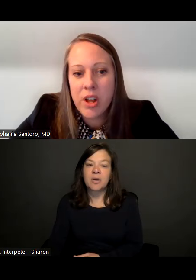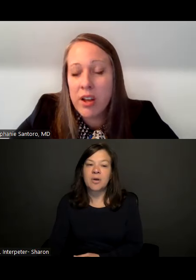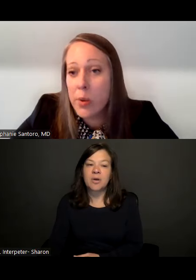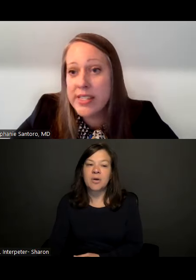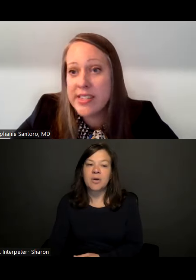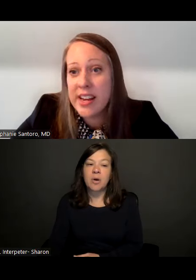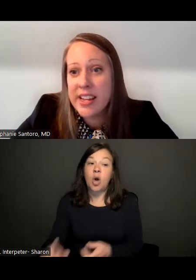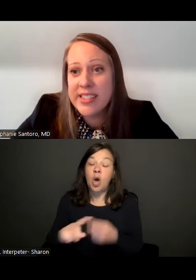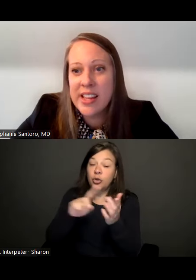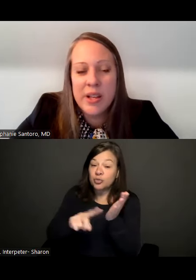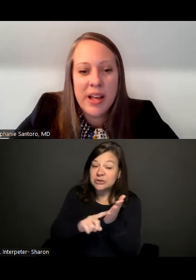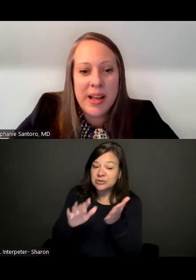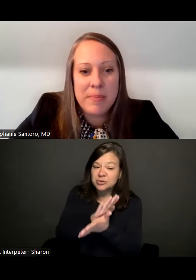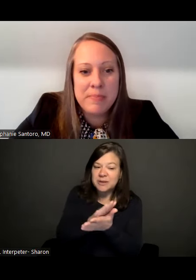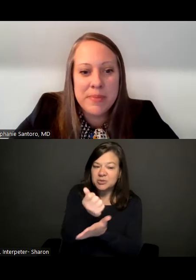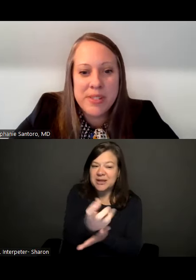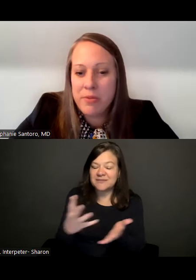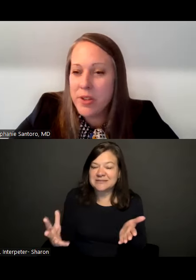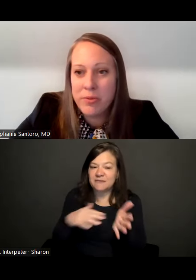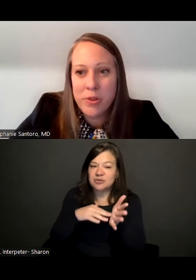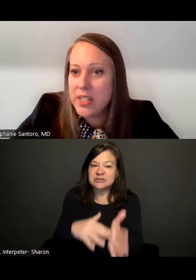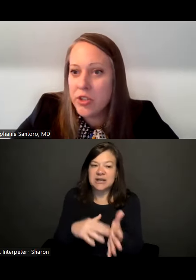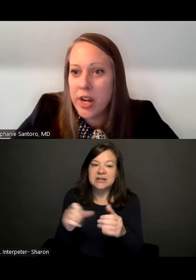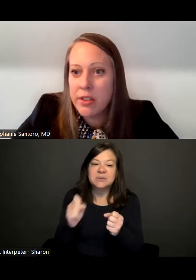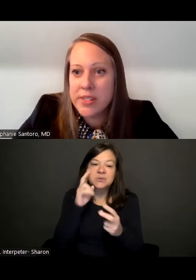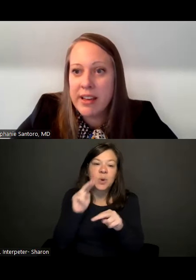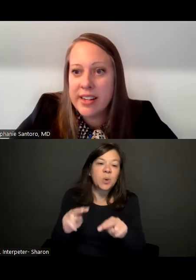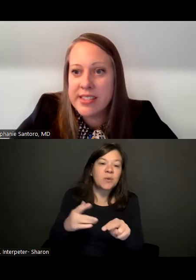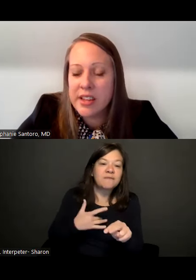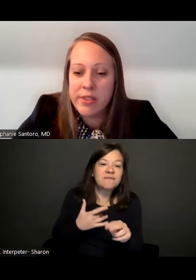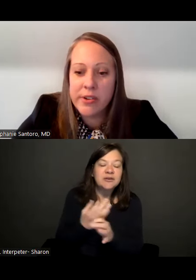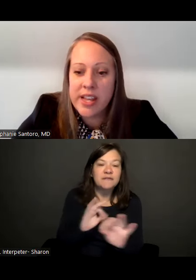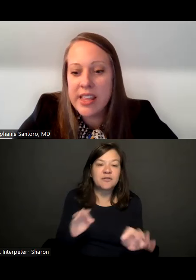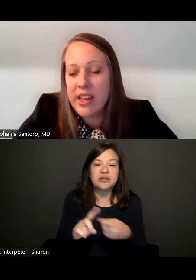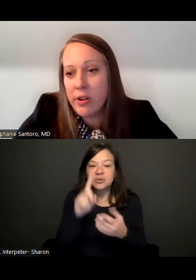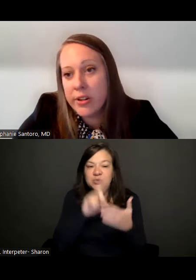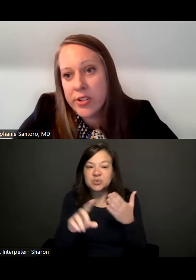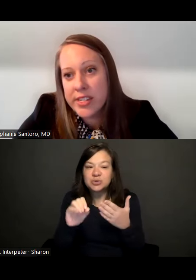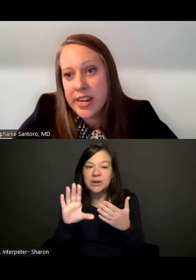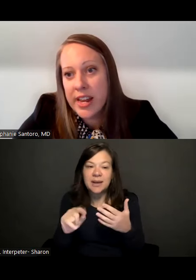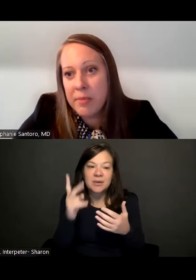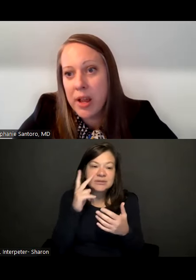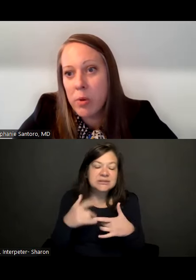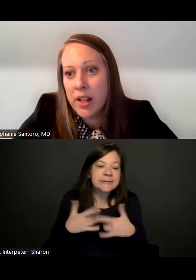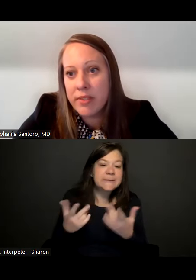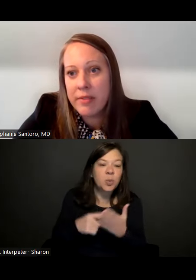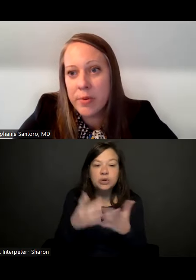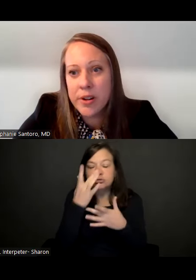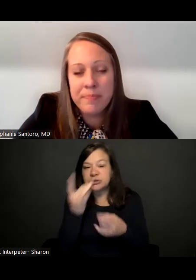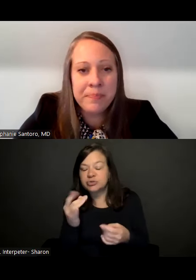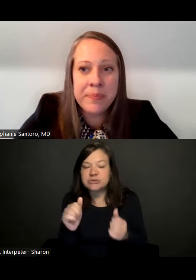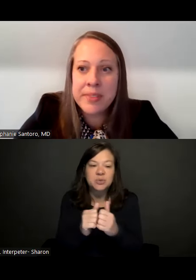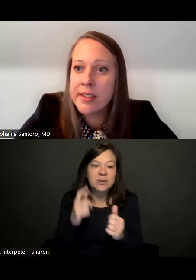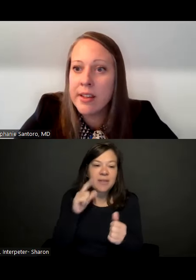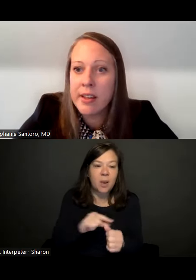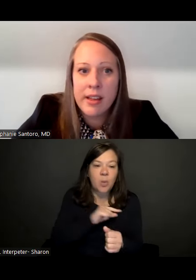of ongoing studies. So feel free to check those out and see if there's any that you're interested in and might qualify for.